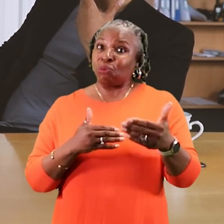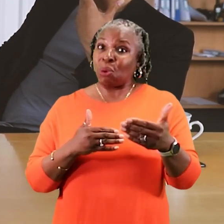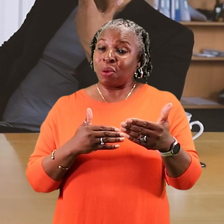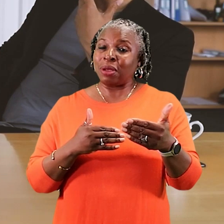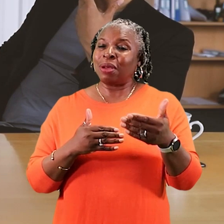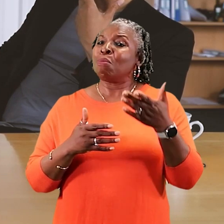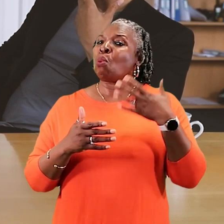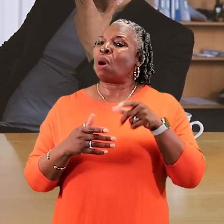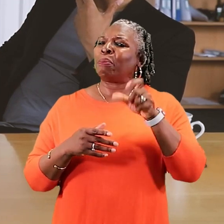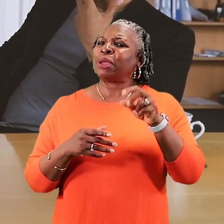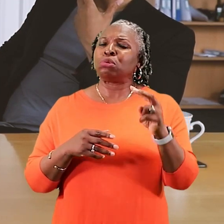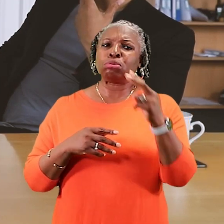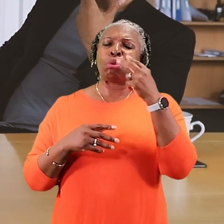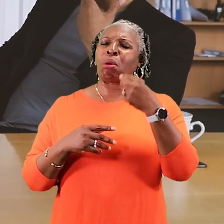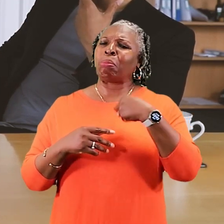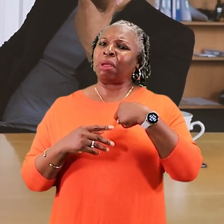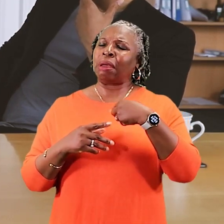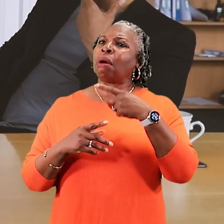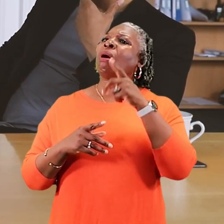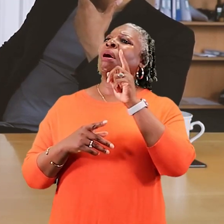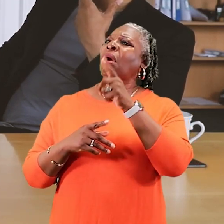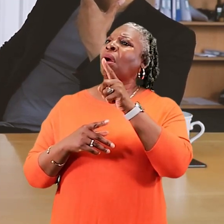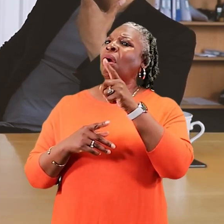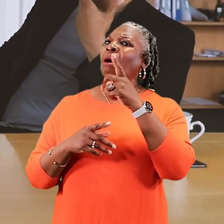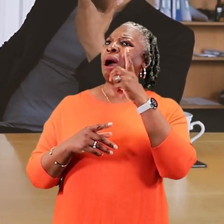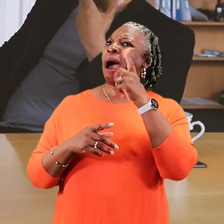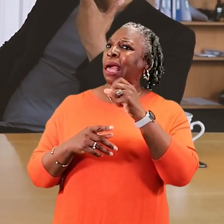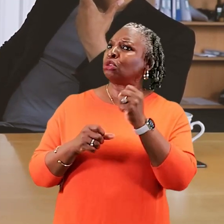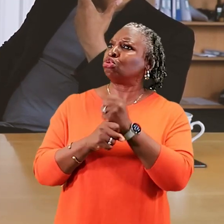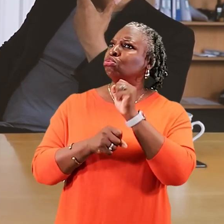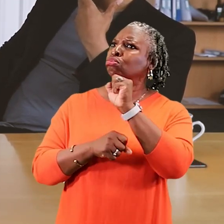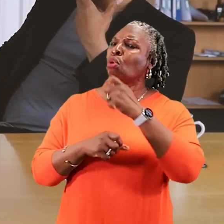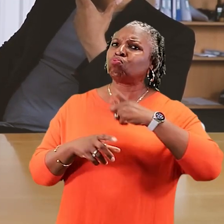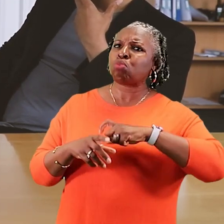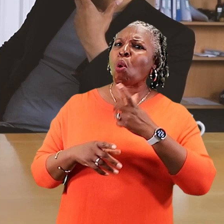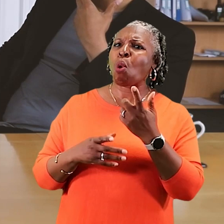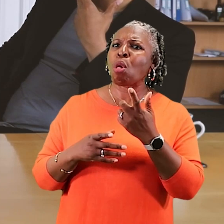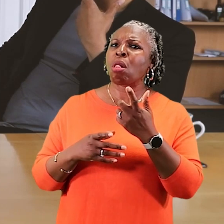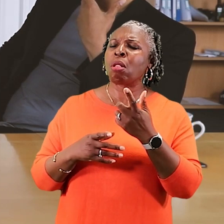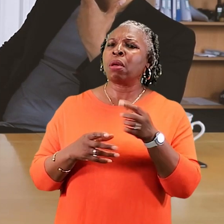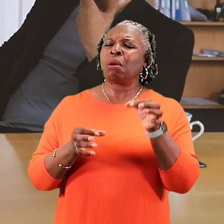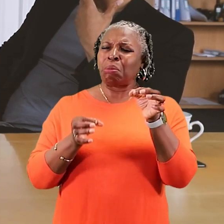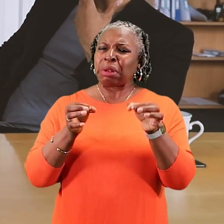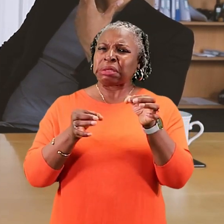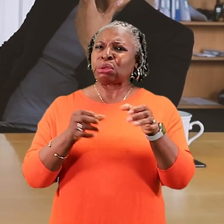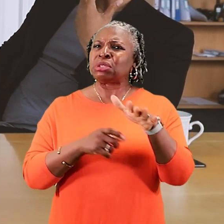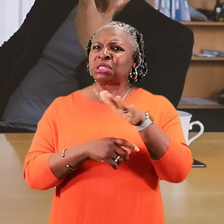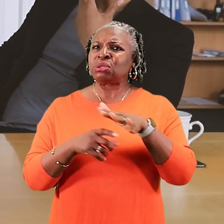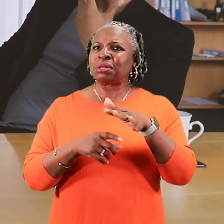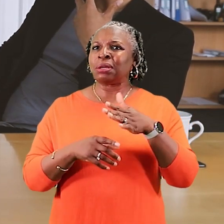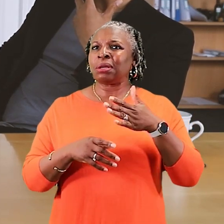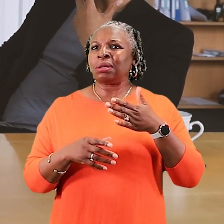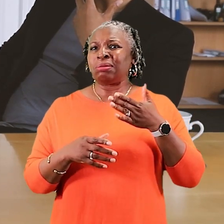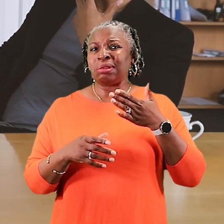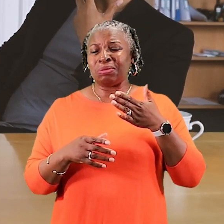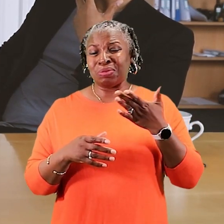say, you know, well, she can do it, I can do it, and get, you know, reach out for what they believe in as well. But it's certainly in the political arena,